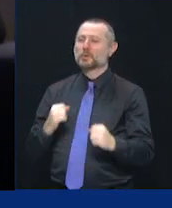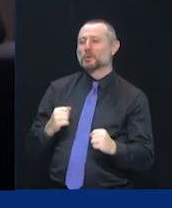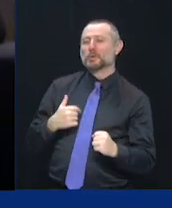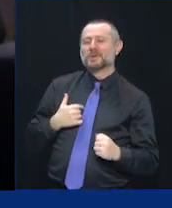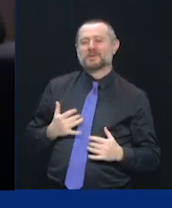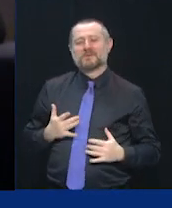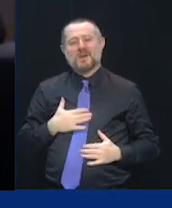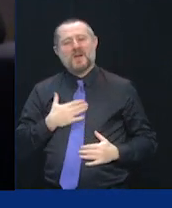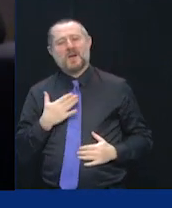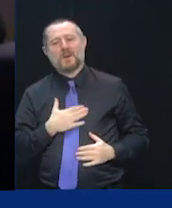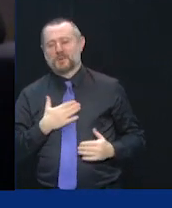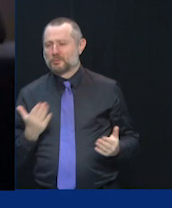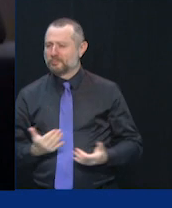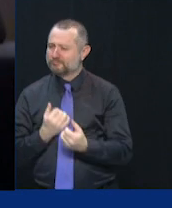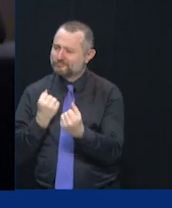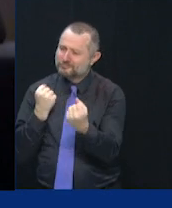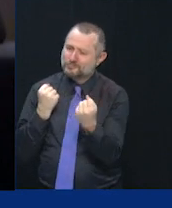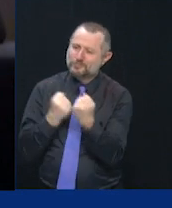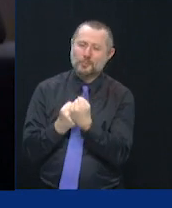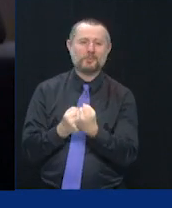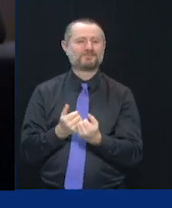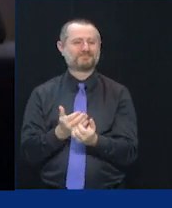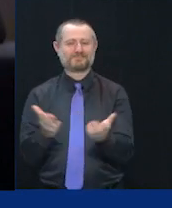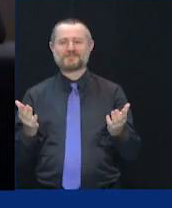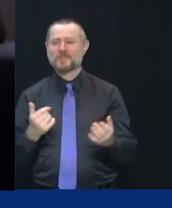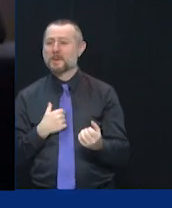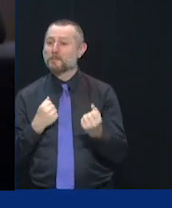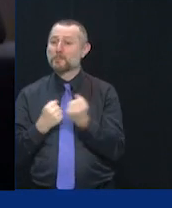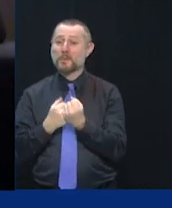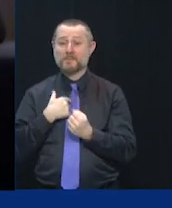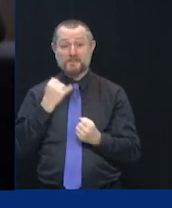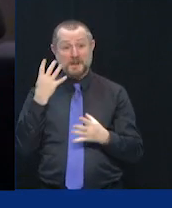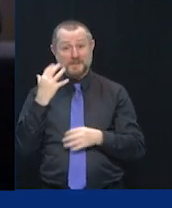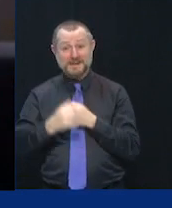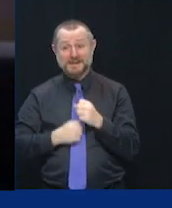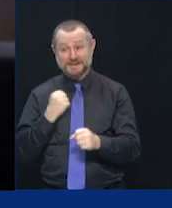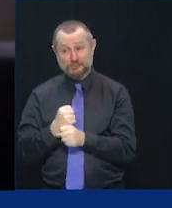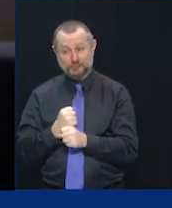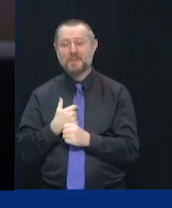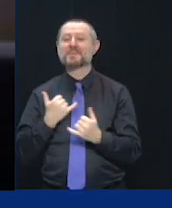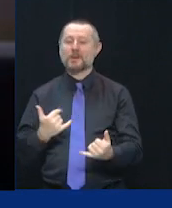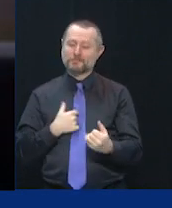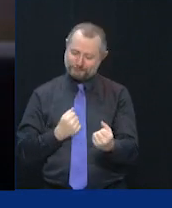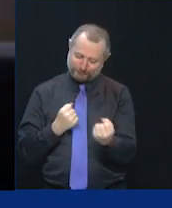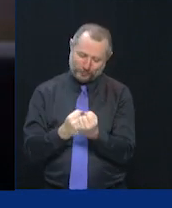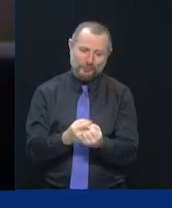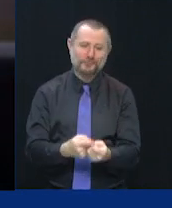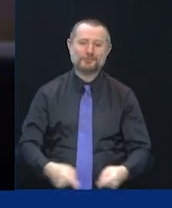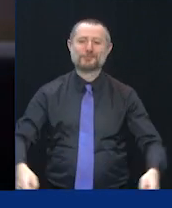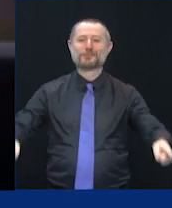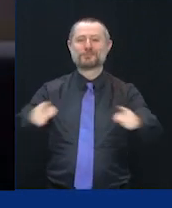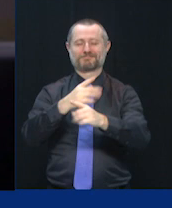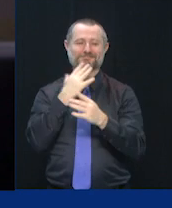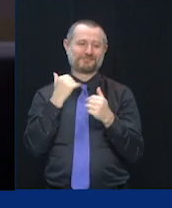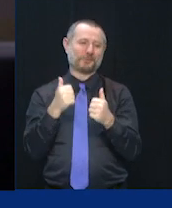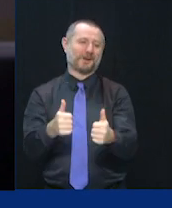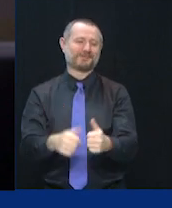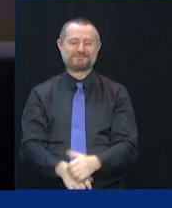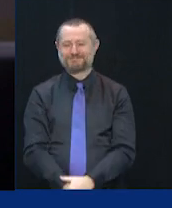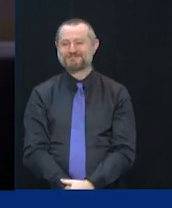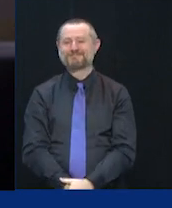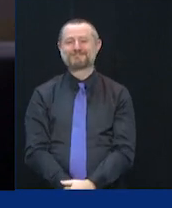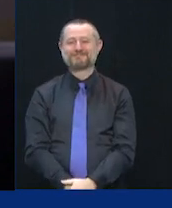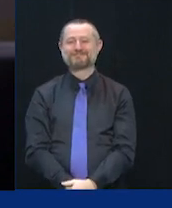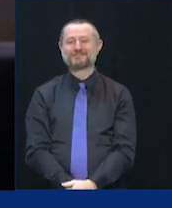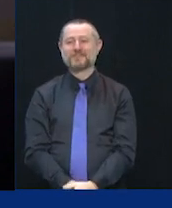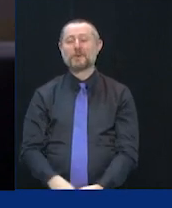supporting them. They supported me for so many years. I'm here to support them now. Thank you very much. Well,